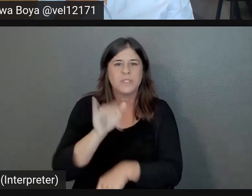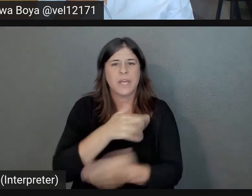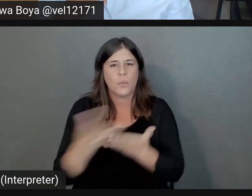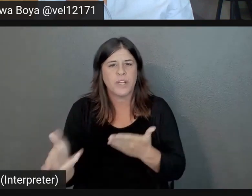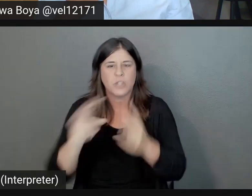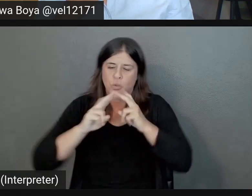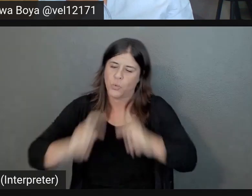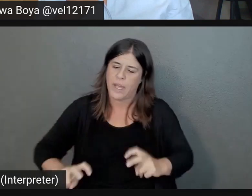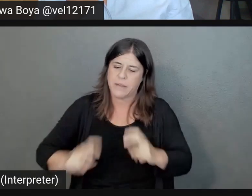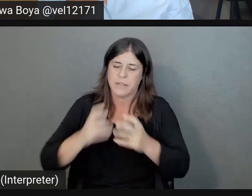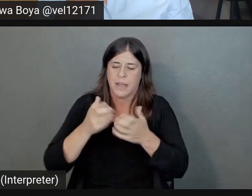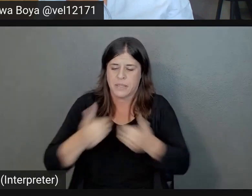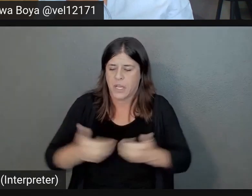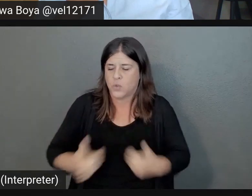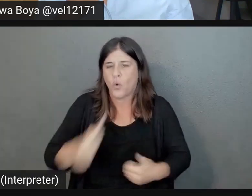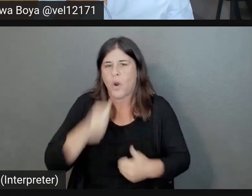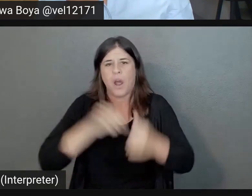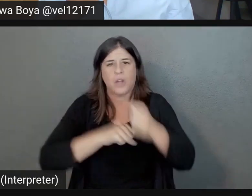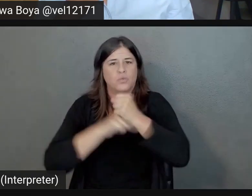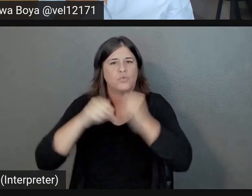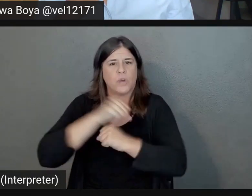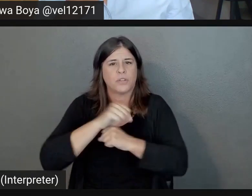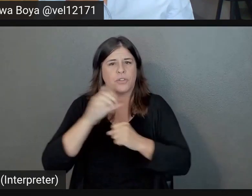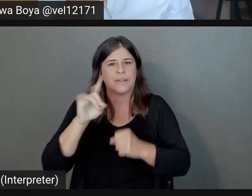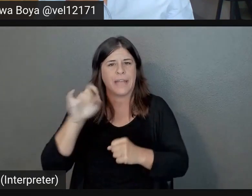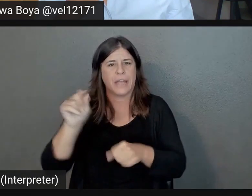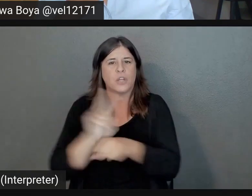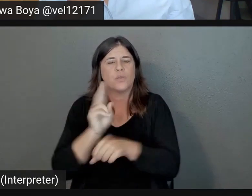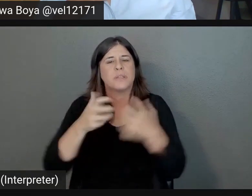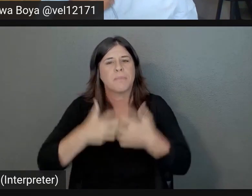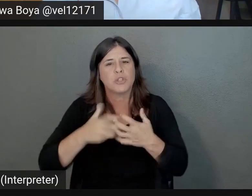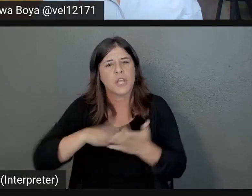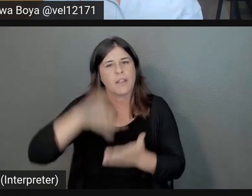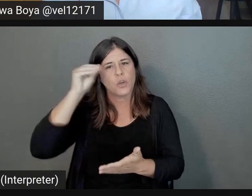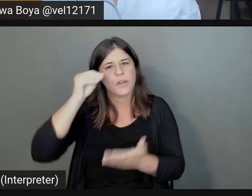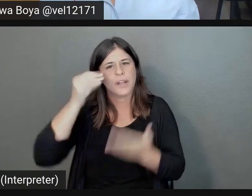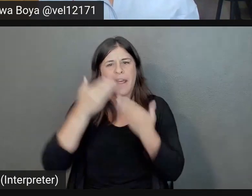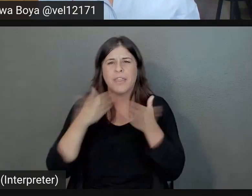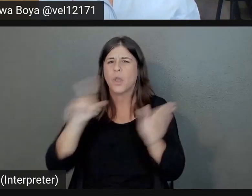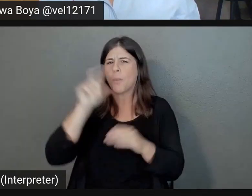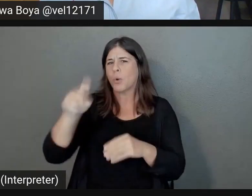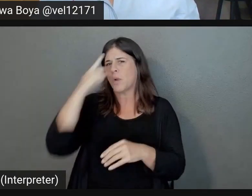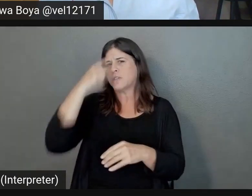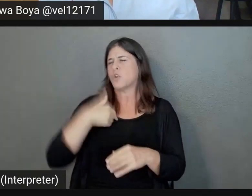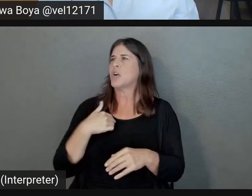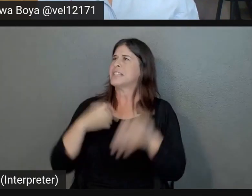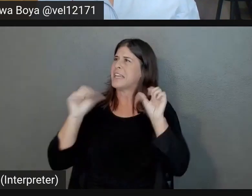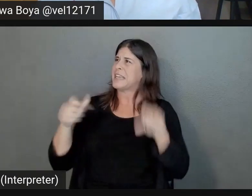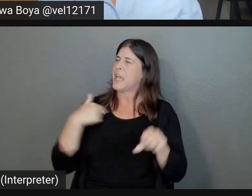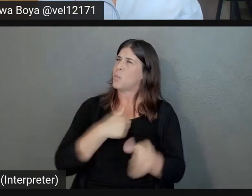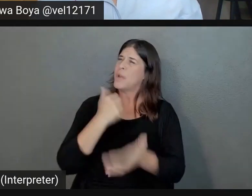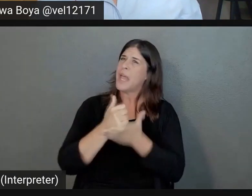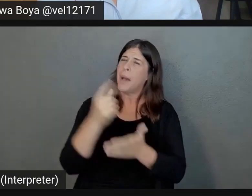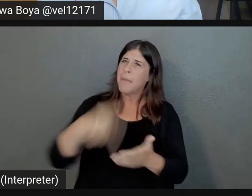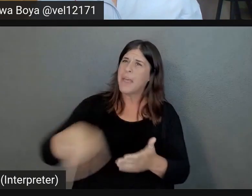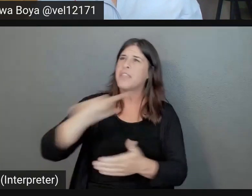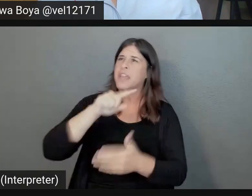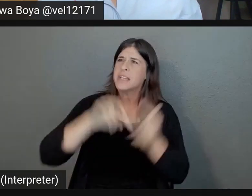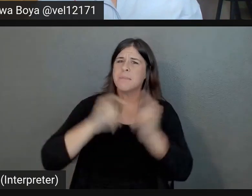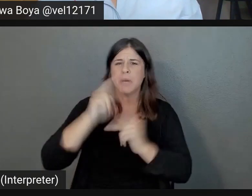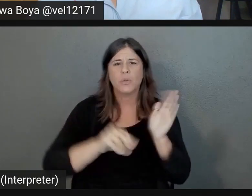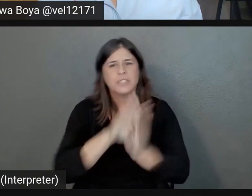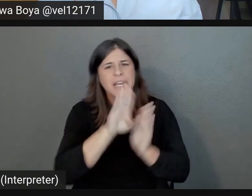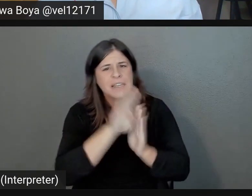and search through unstructured data using machine learning. The open question for us was, can we help these builders and